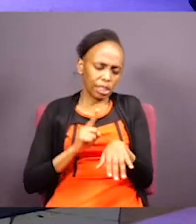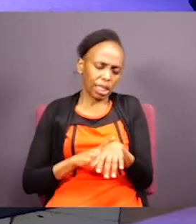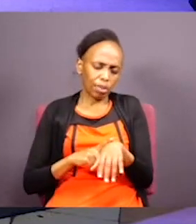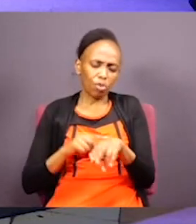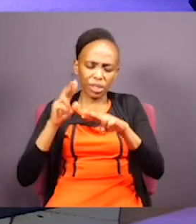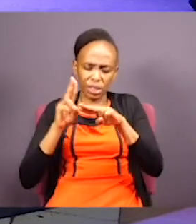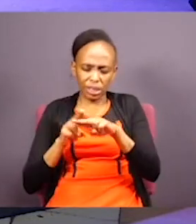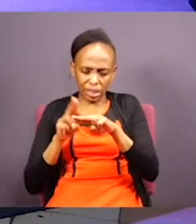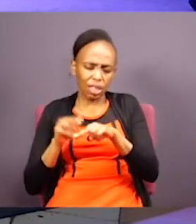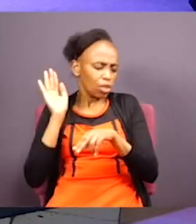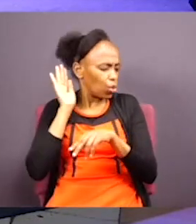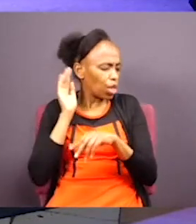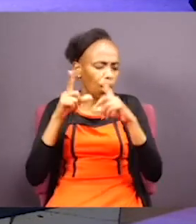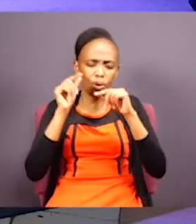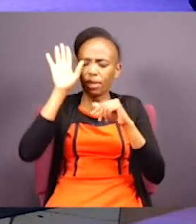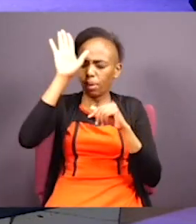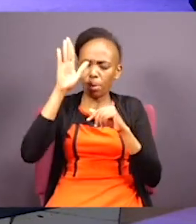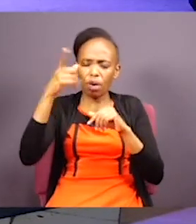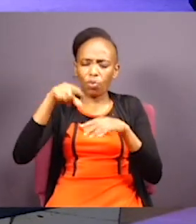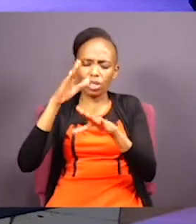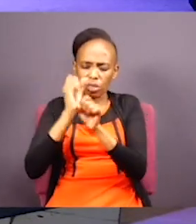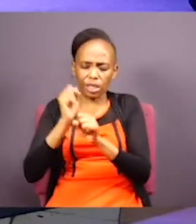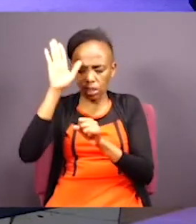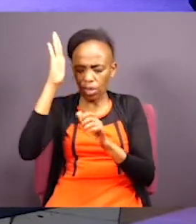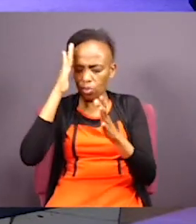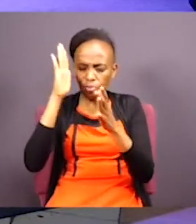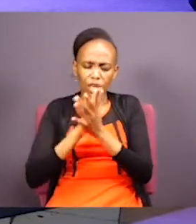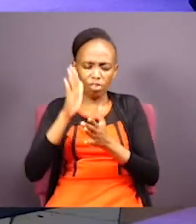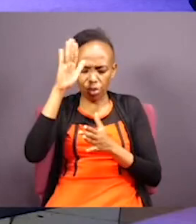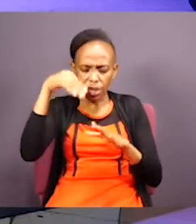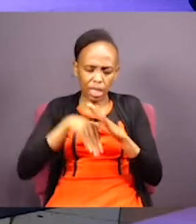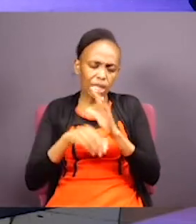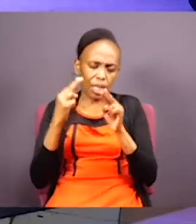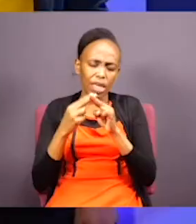Father, to hear your word. We trust you and we believe in you. For it is in the